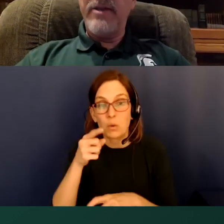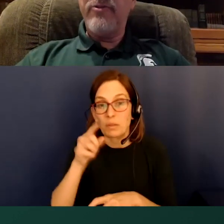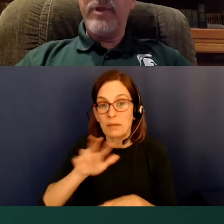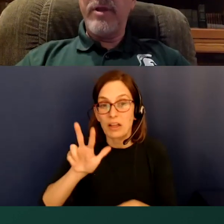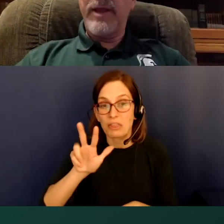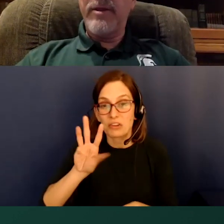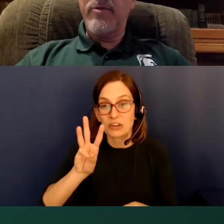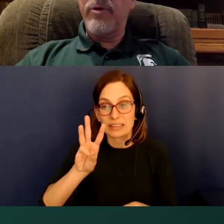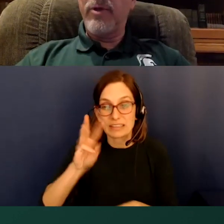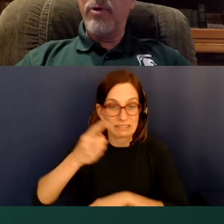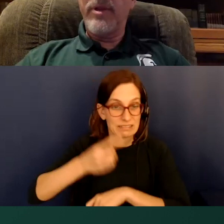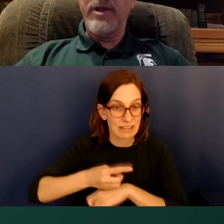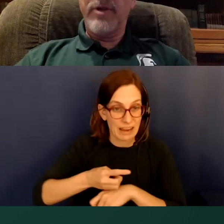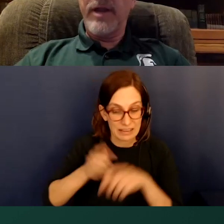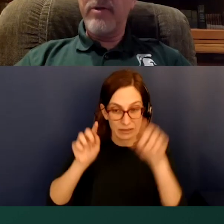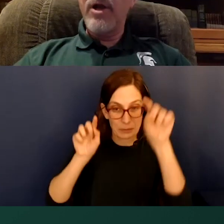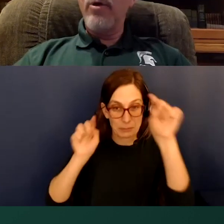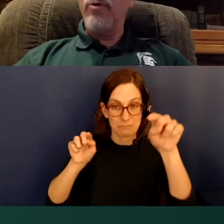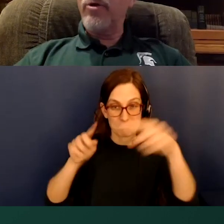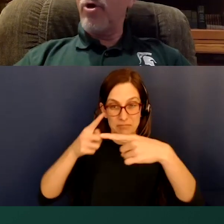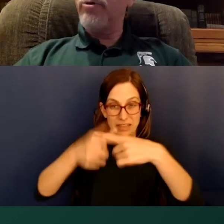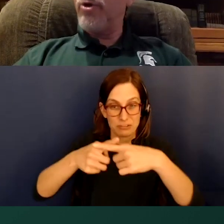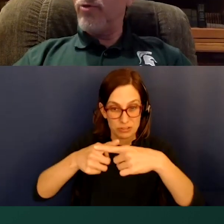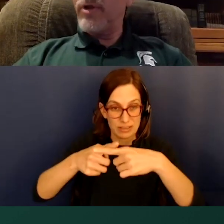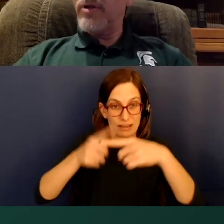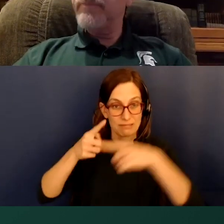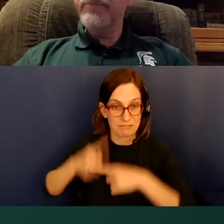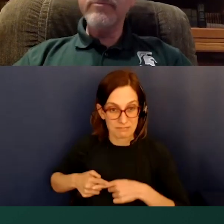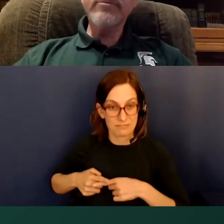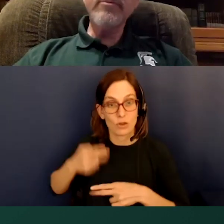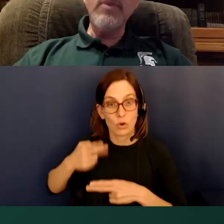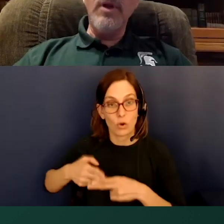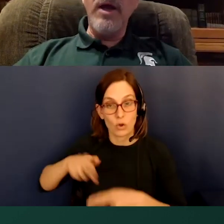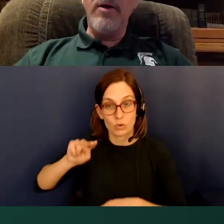at each of these places where the orbits intersect. Those are called nodes.